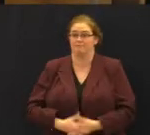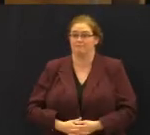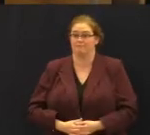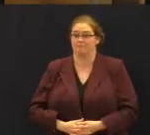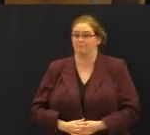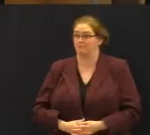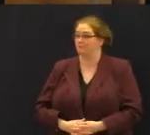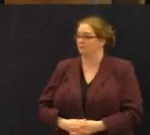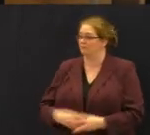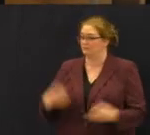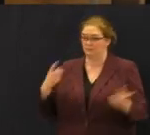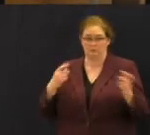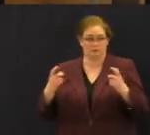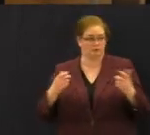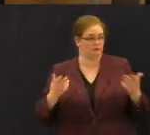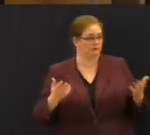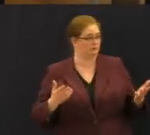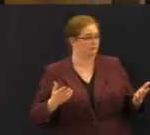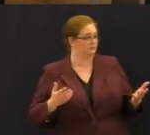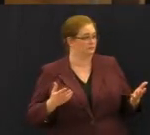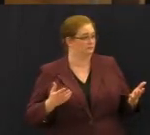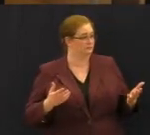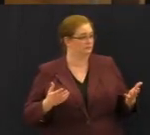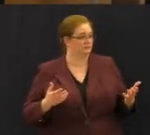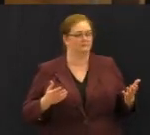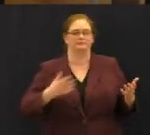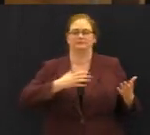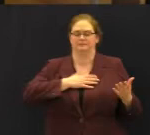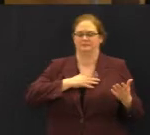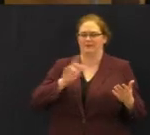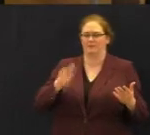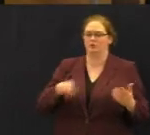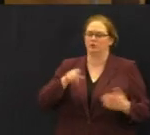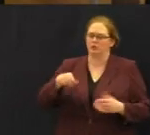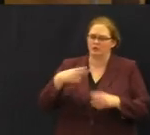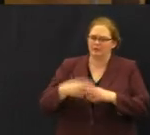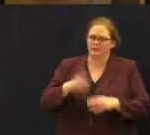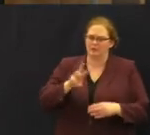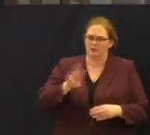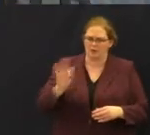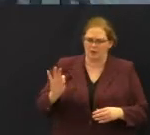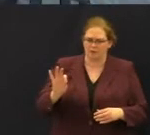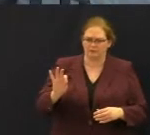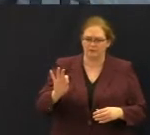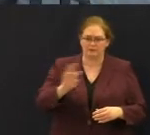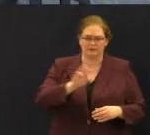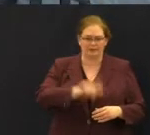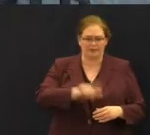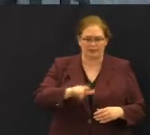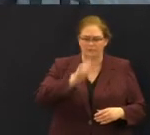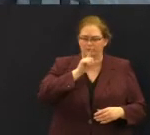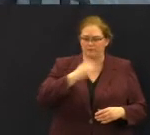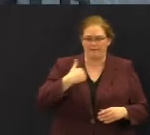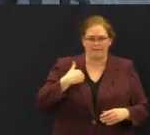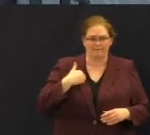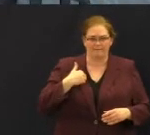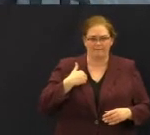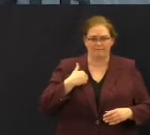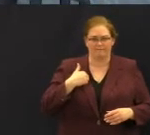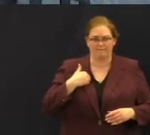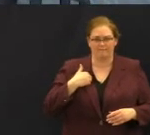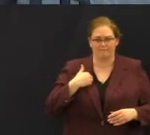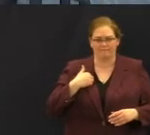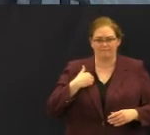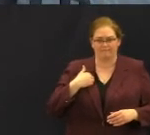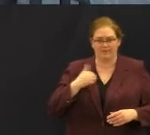Questions? Anybody? I have a question. You mentioned the W-9. If a landlord doesn't have that, is